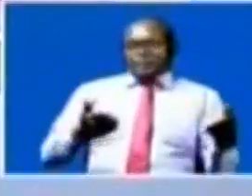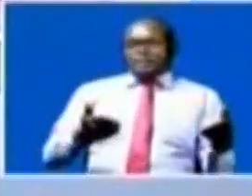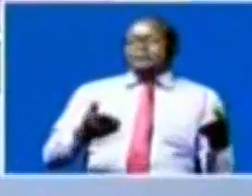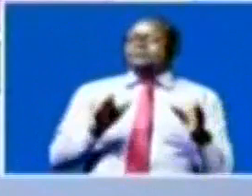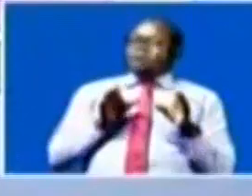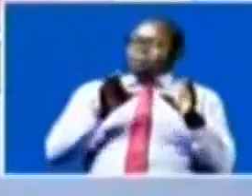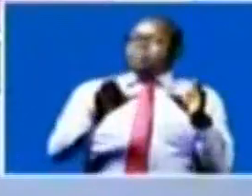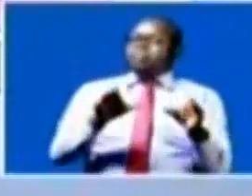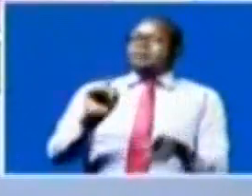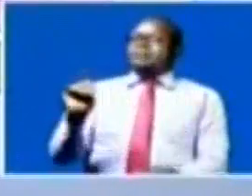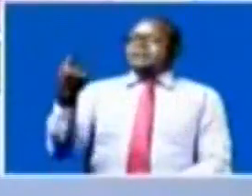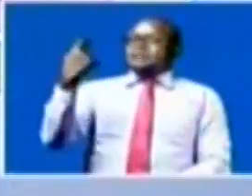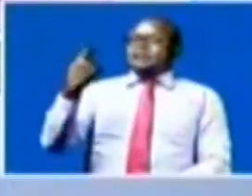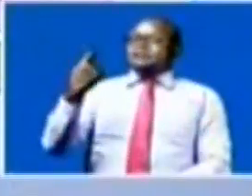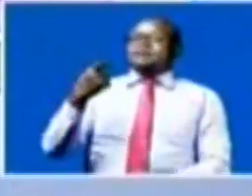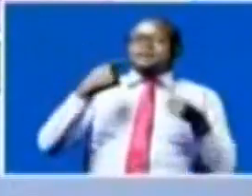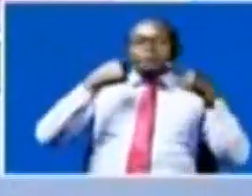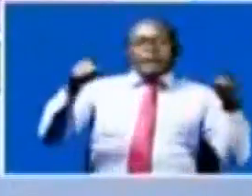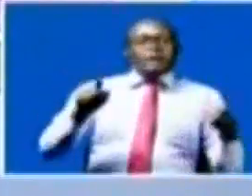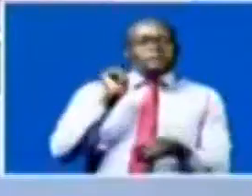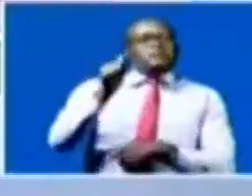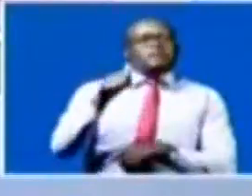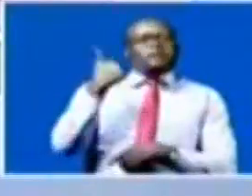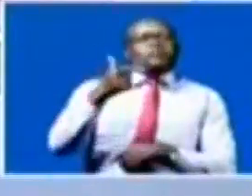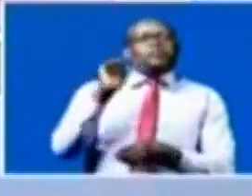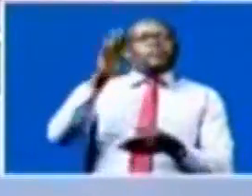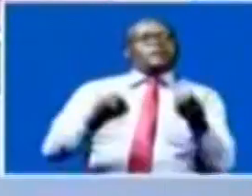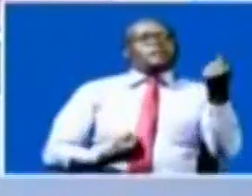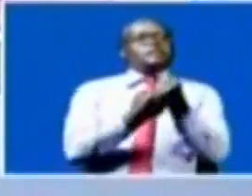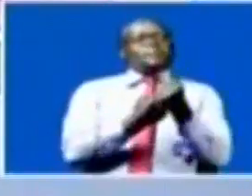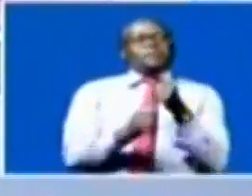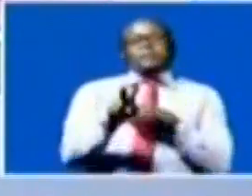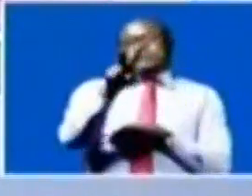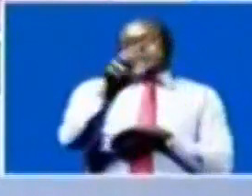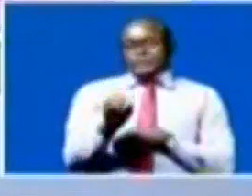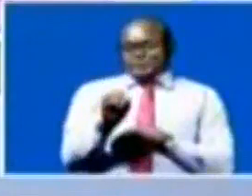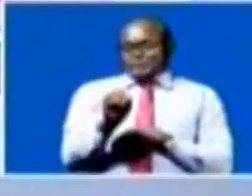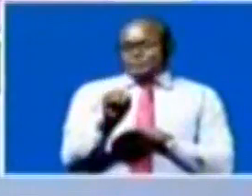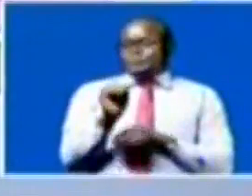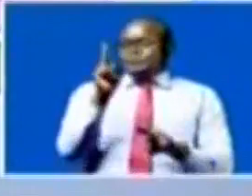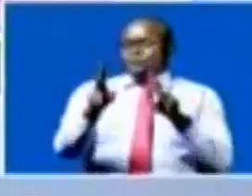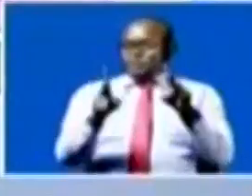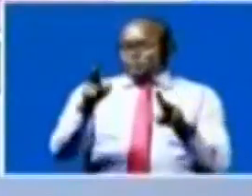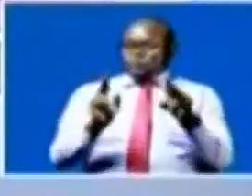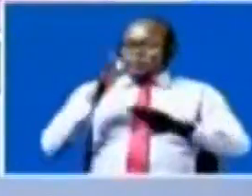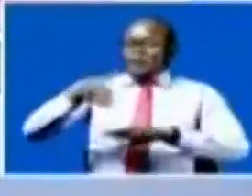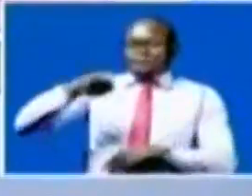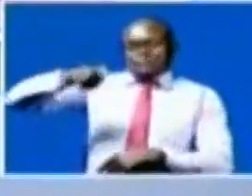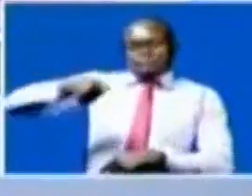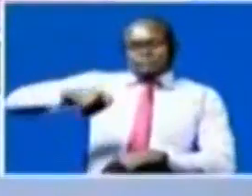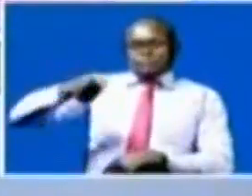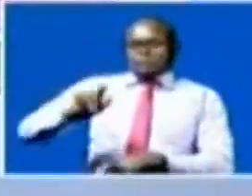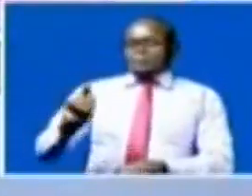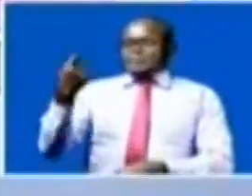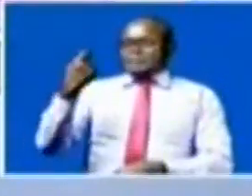piled pressure on the president to pronounce himself on who will be his automatic successor. Especially after the handshake, the president